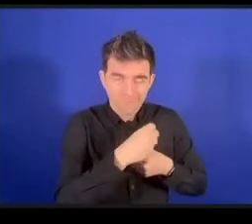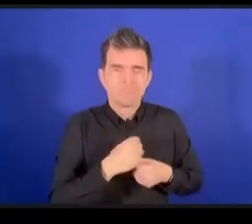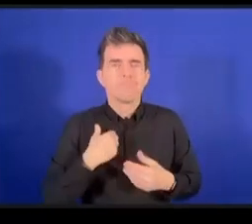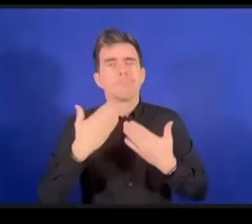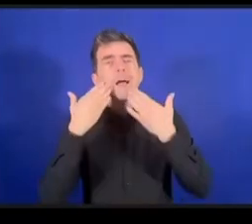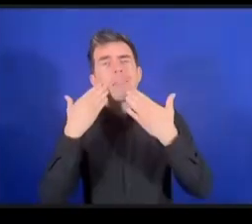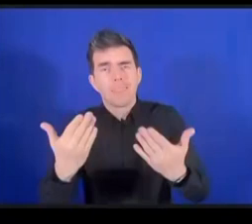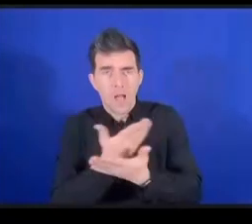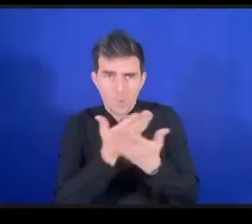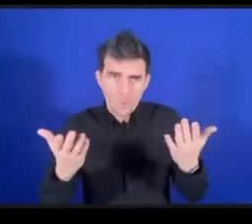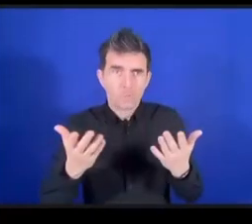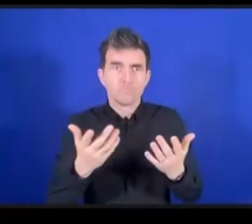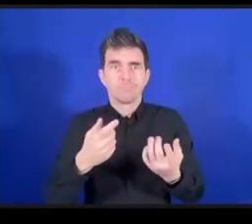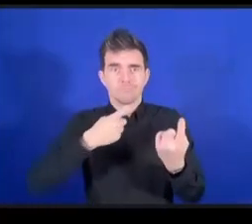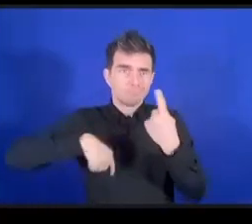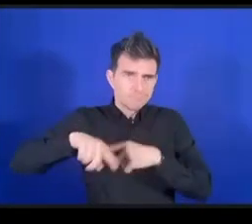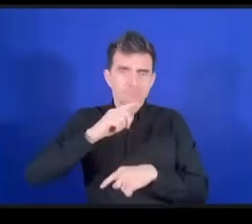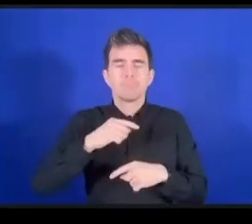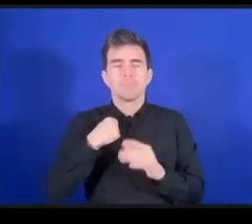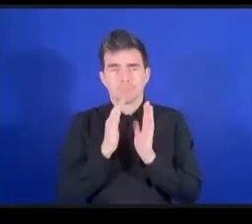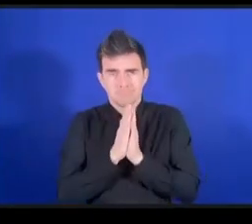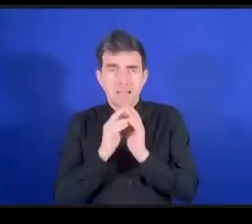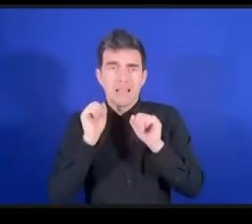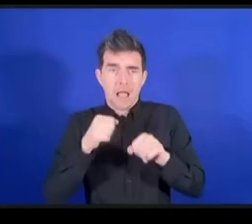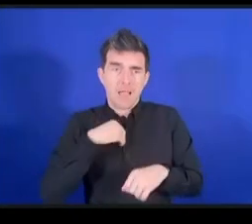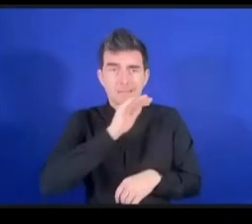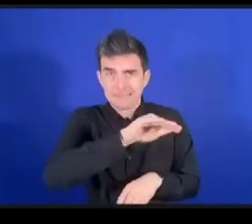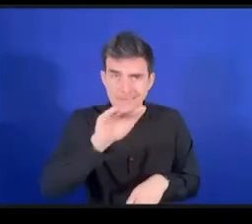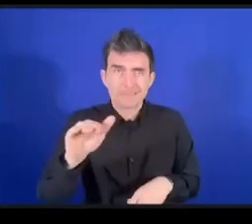me in thanking our panelists with a round of applause.